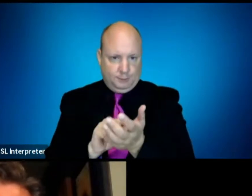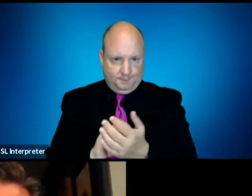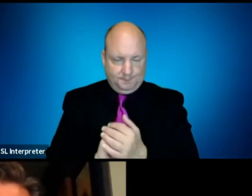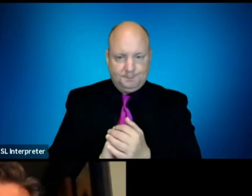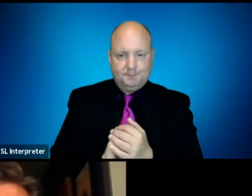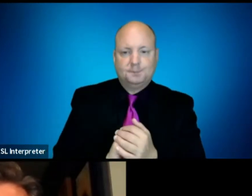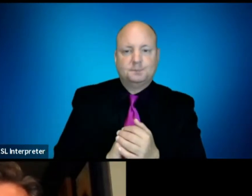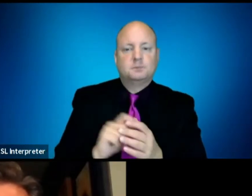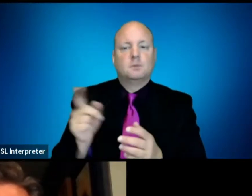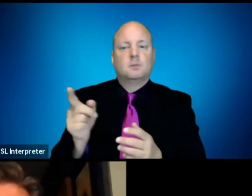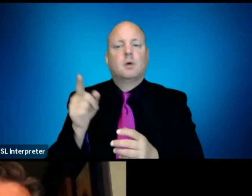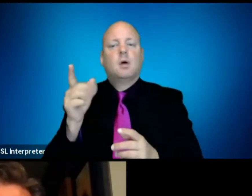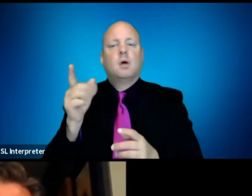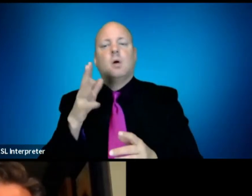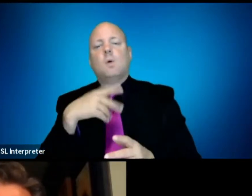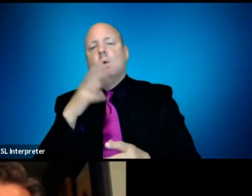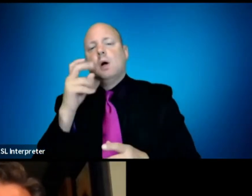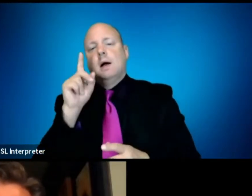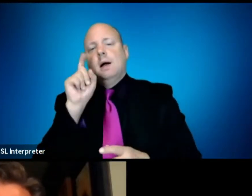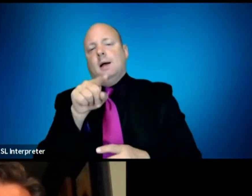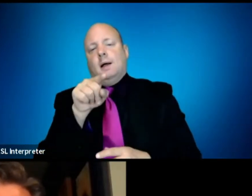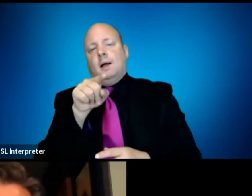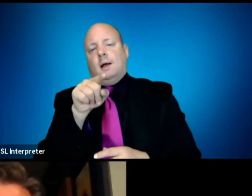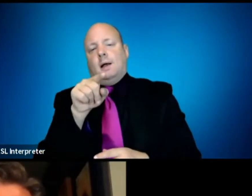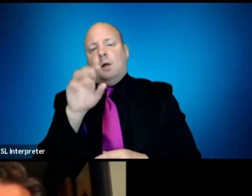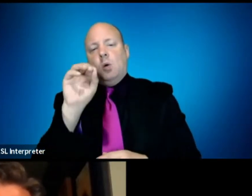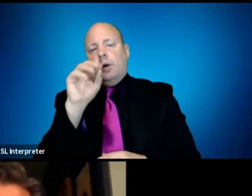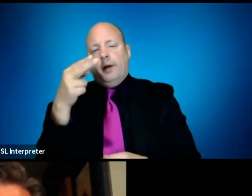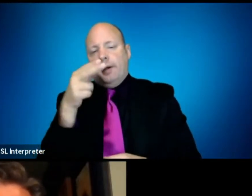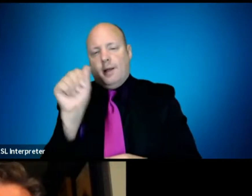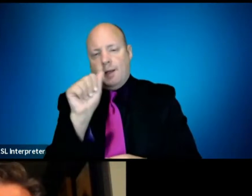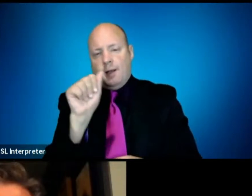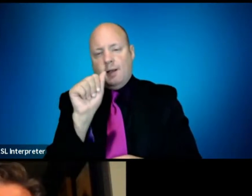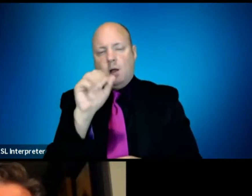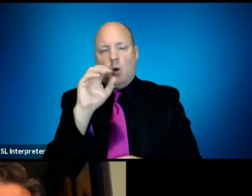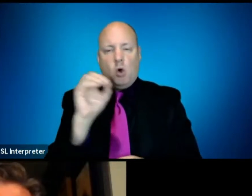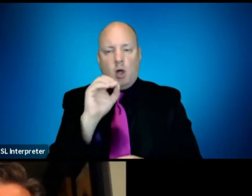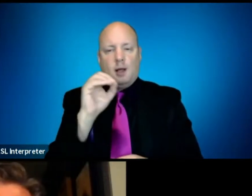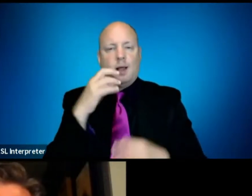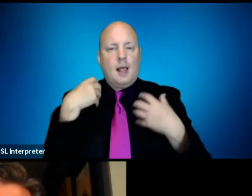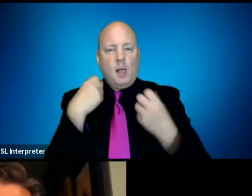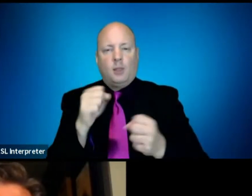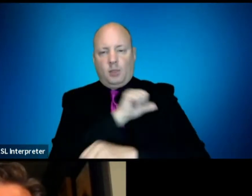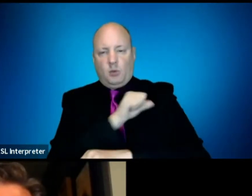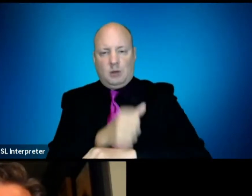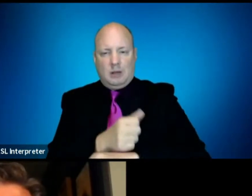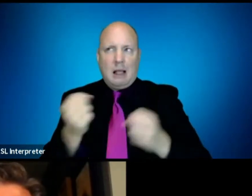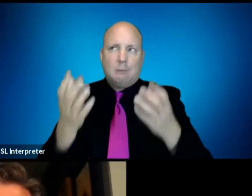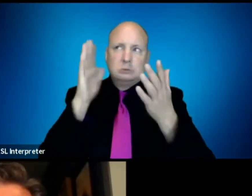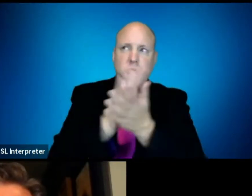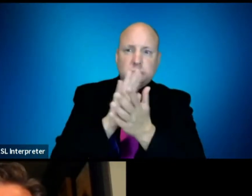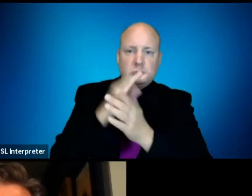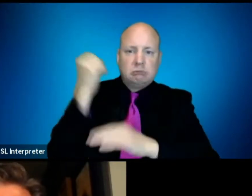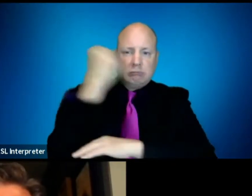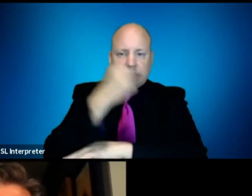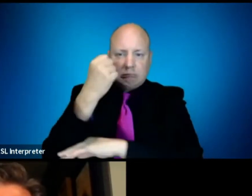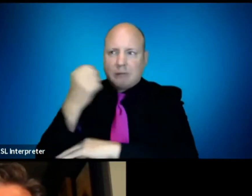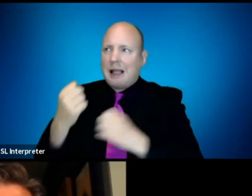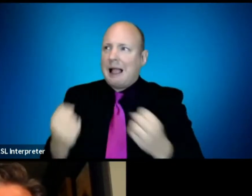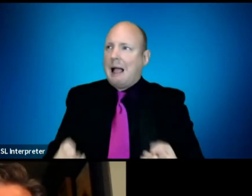know how many schools are closing down or how many kids are quarantined. My understanding is that the impact on